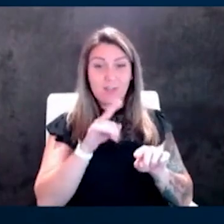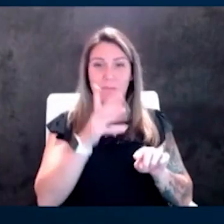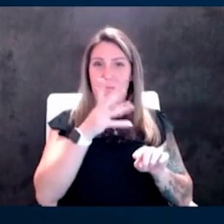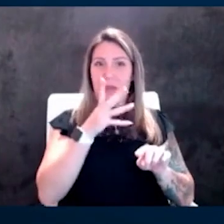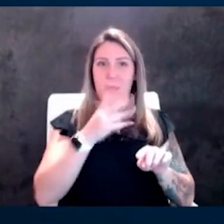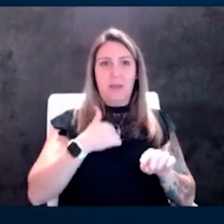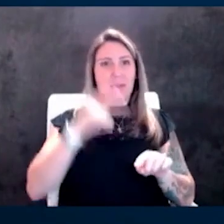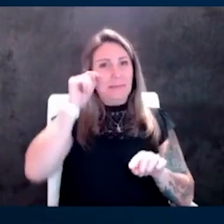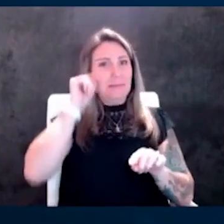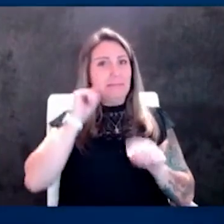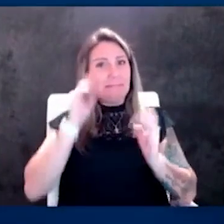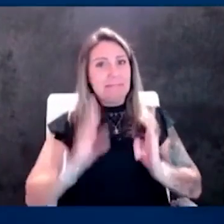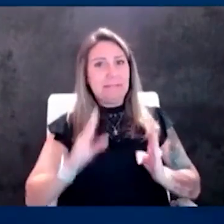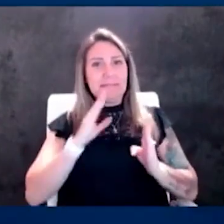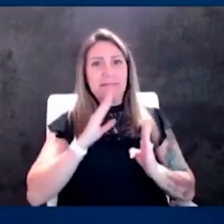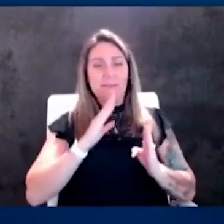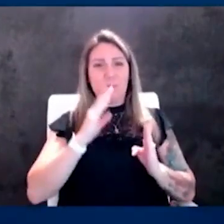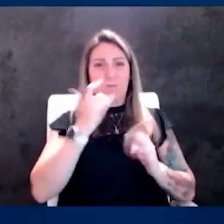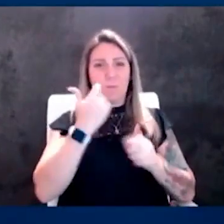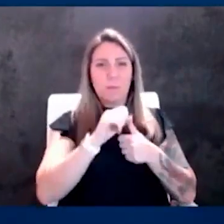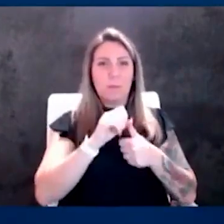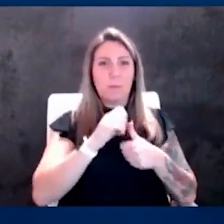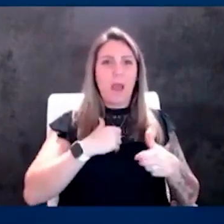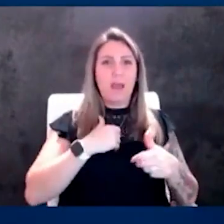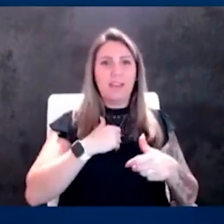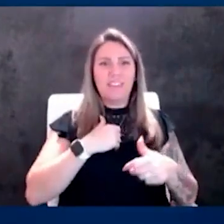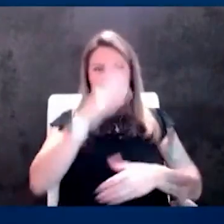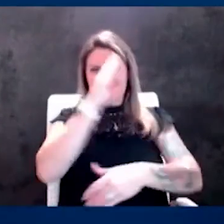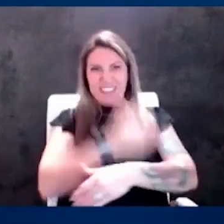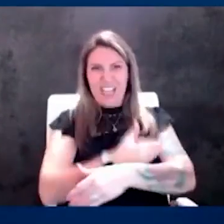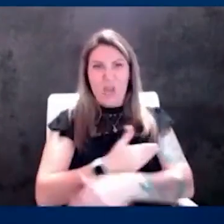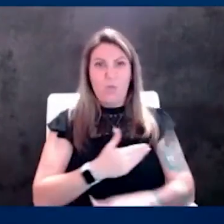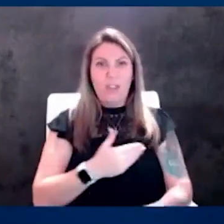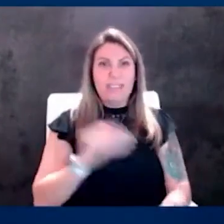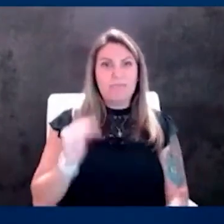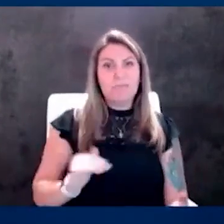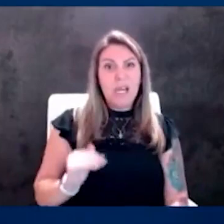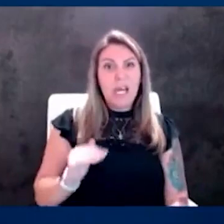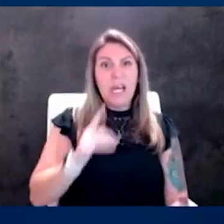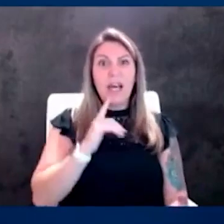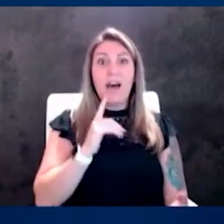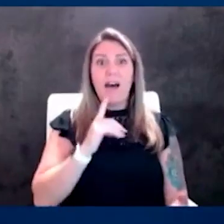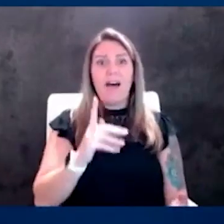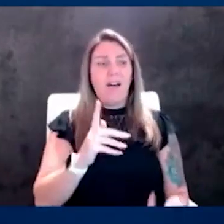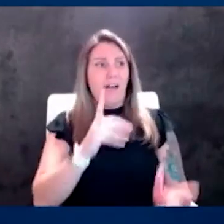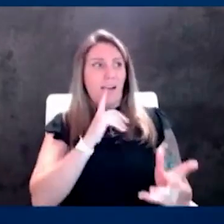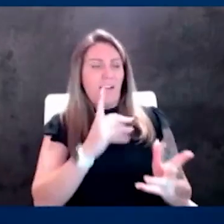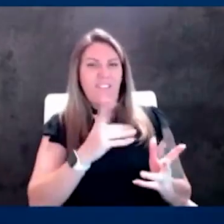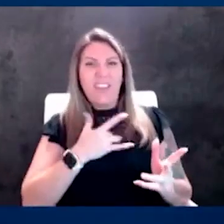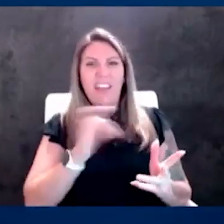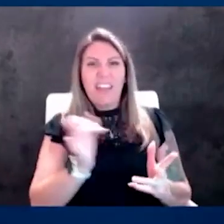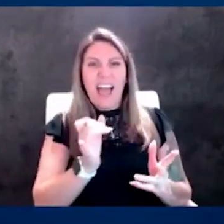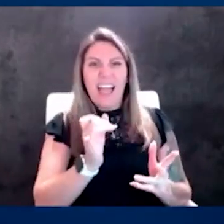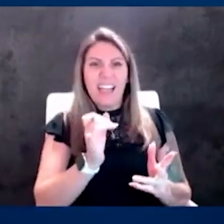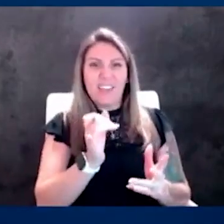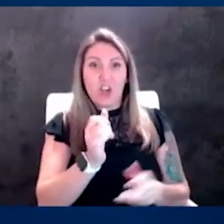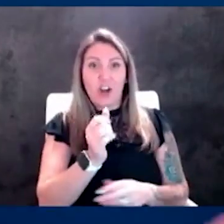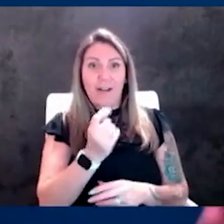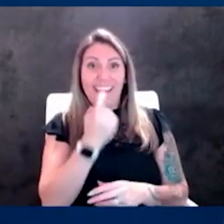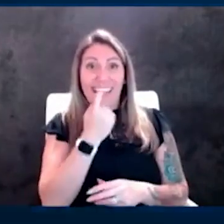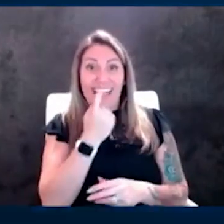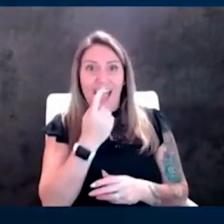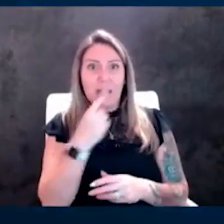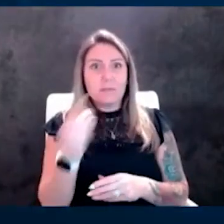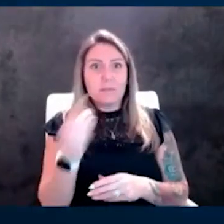my son was so little, you feel like they're made of glass, and you take them to the doctor no matter what. You want it fixed right away. It's hard to see them holding their ear.